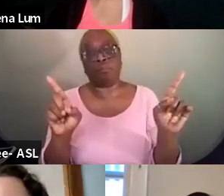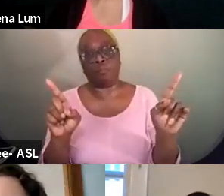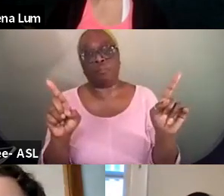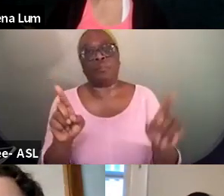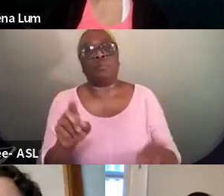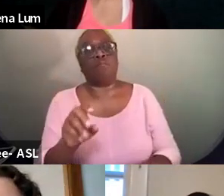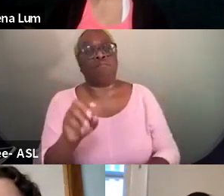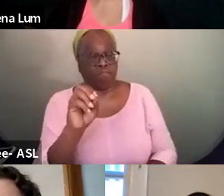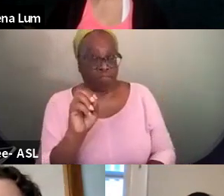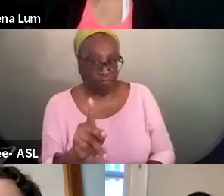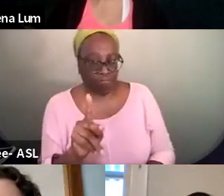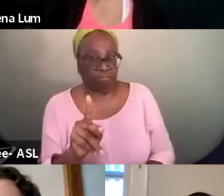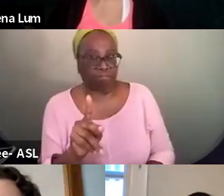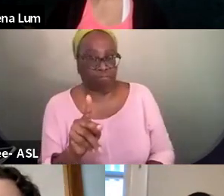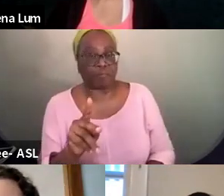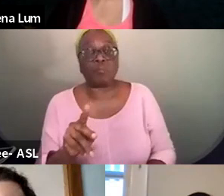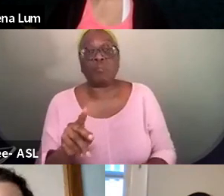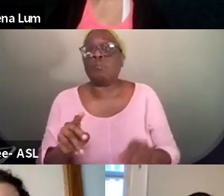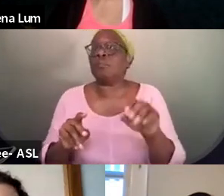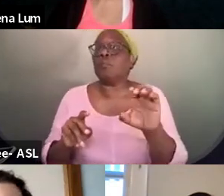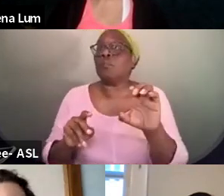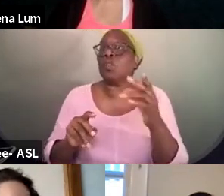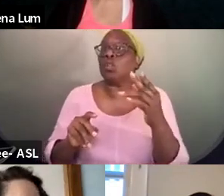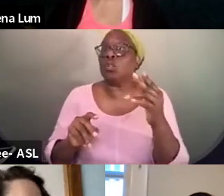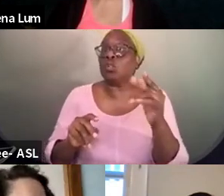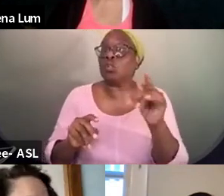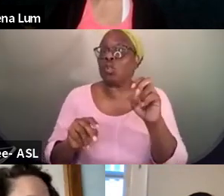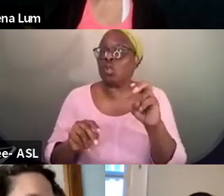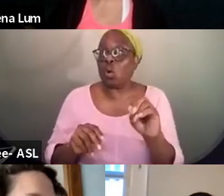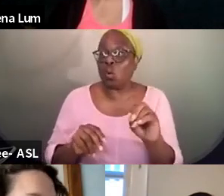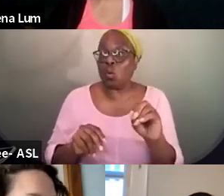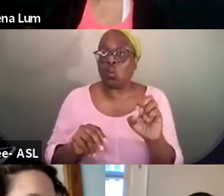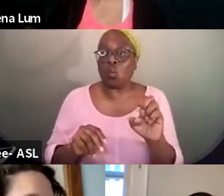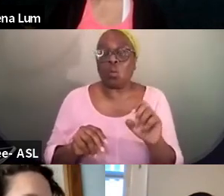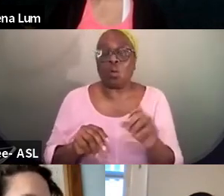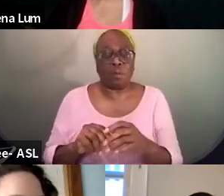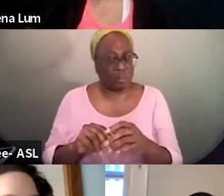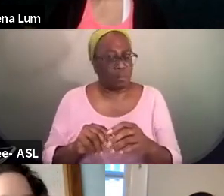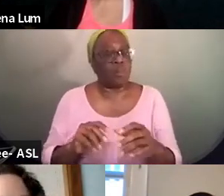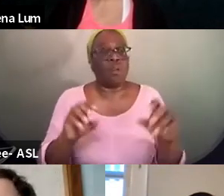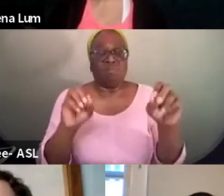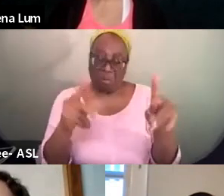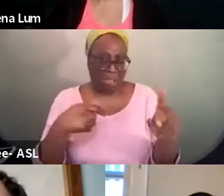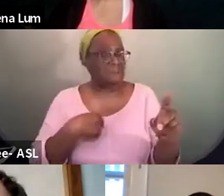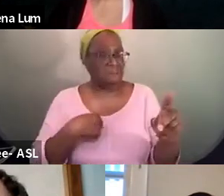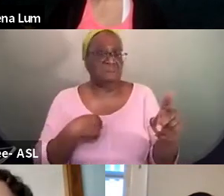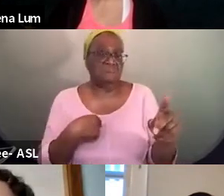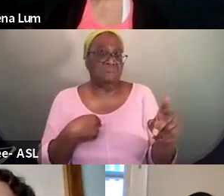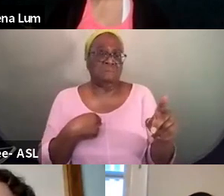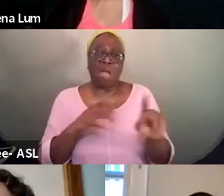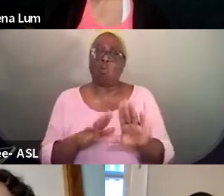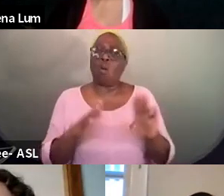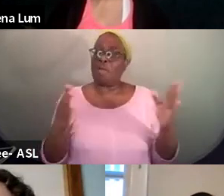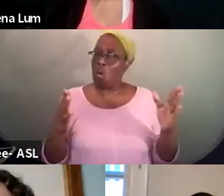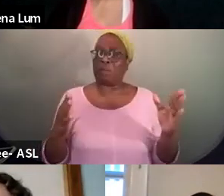Okay, And then, again, Mr. Cherno? sorry, I was just gonna say, if that's the case, then I'd be open to looking at